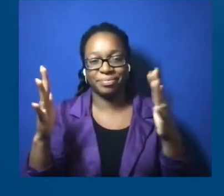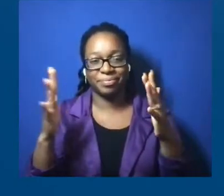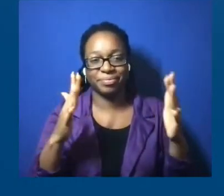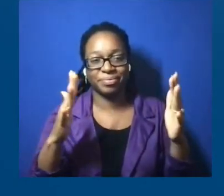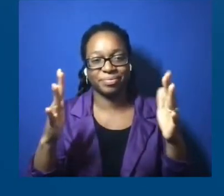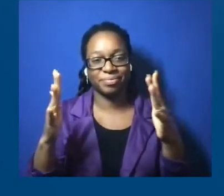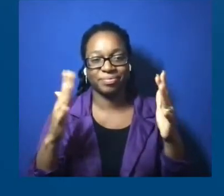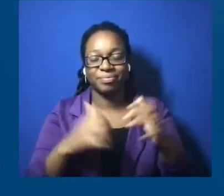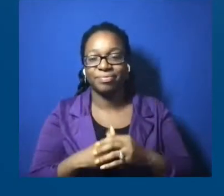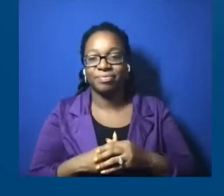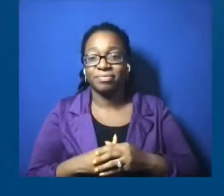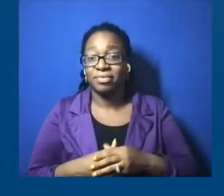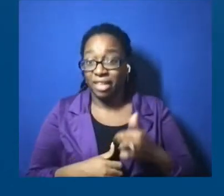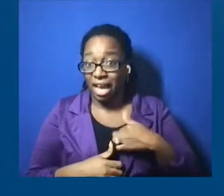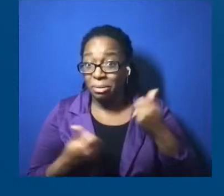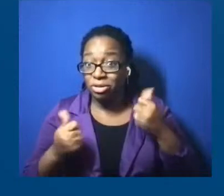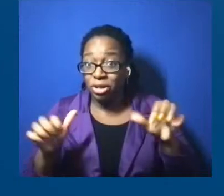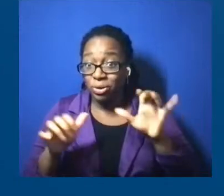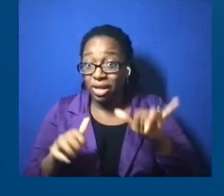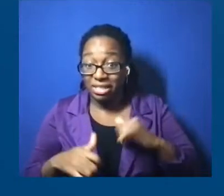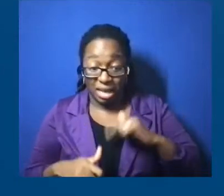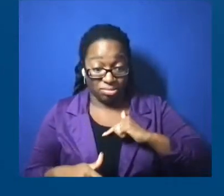I've been trying to do that since your age.